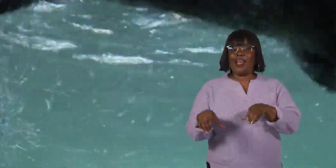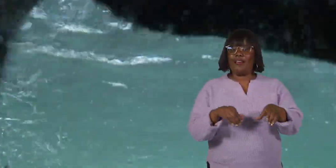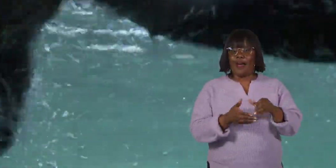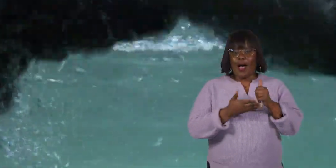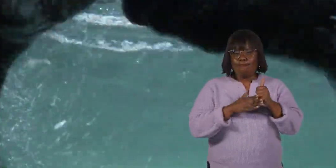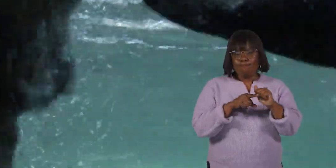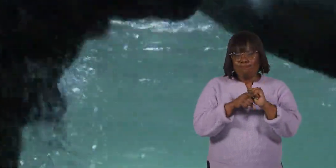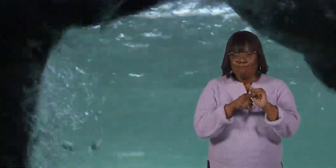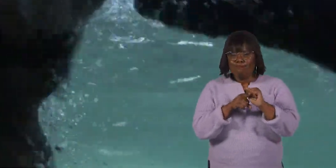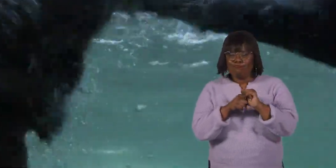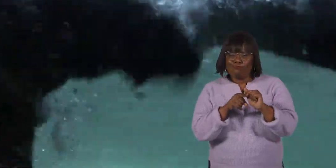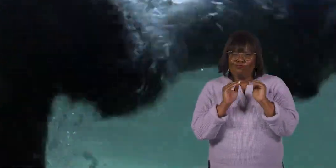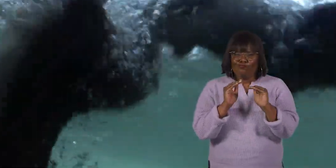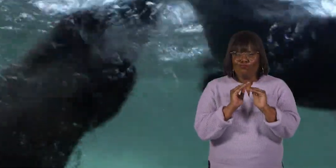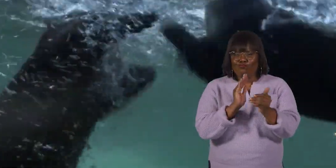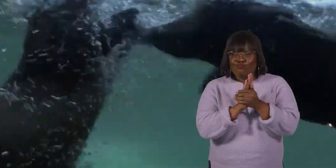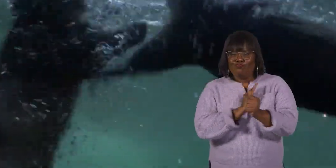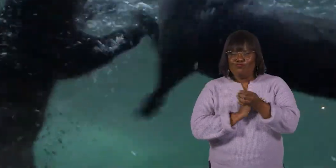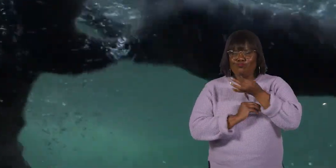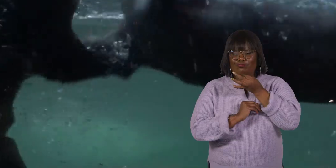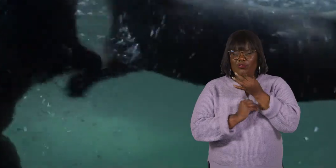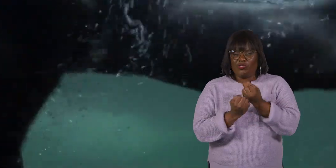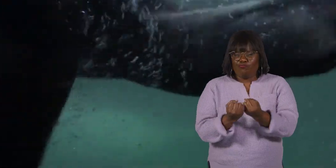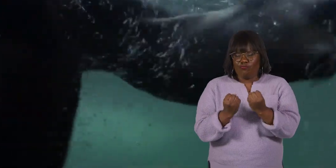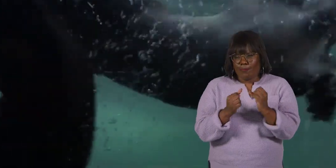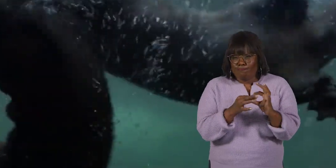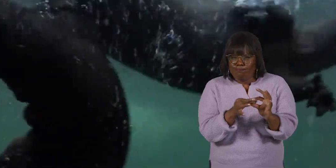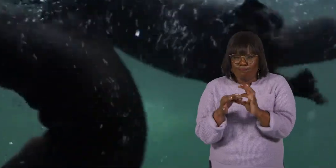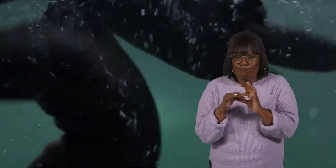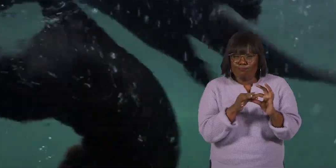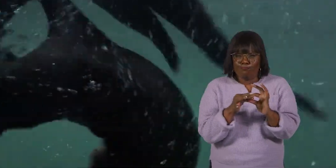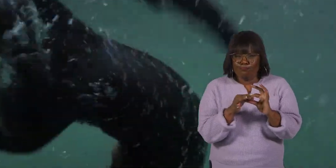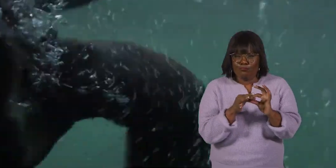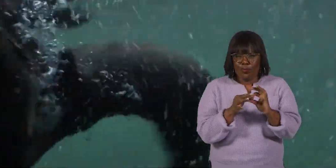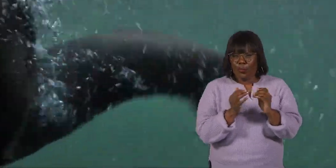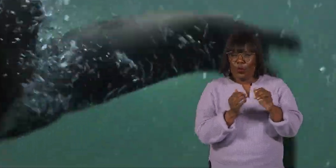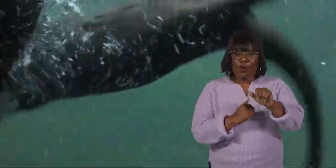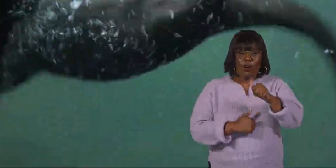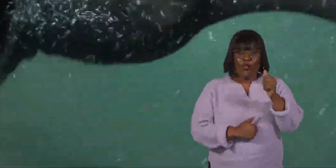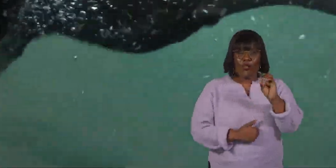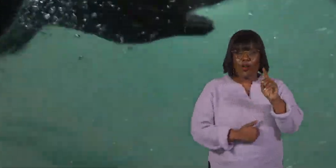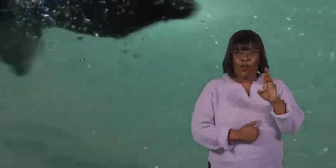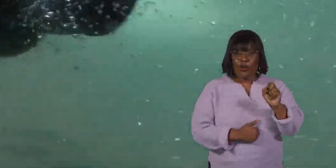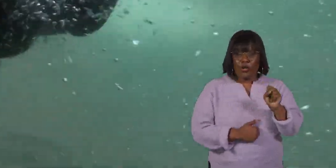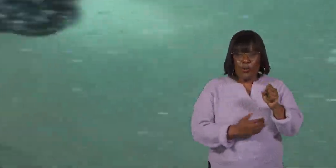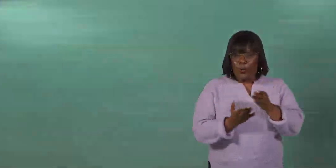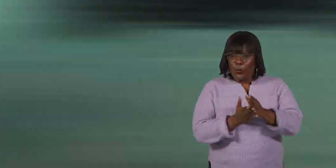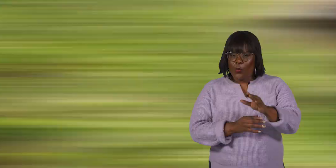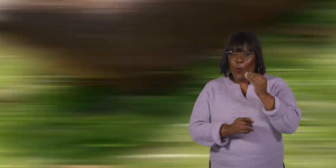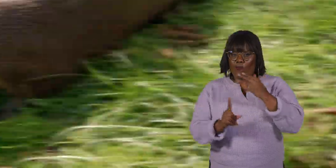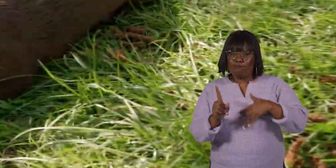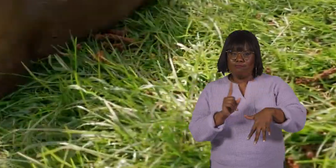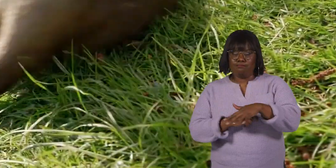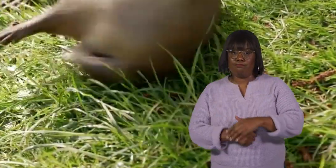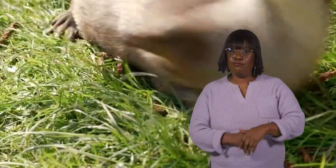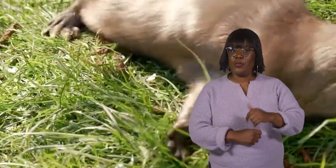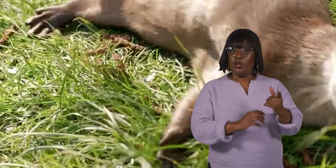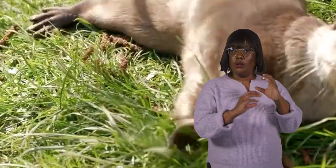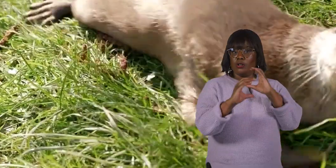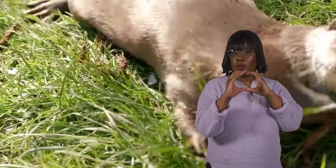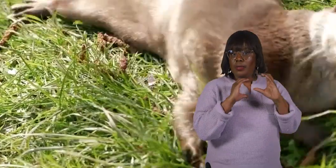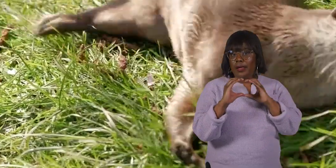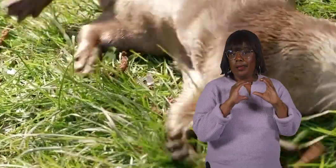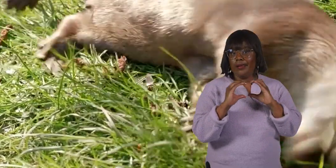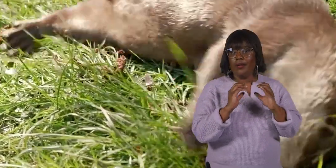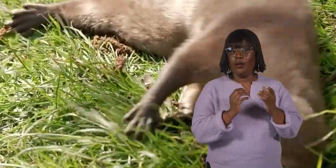helps them practice their swimming skills and strengthens the bonds between the otters in their raft. Otters also